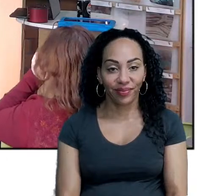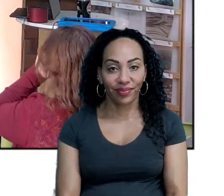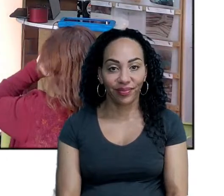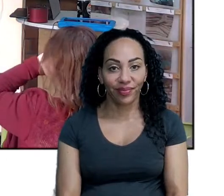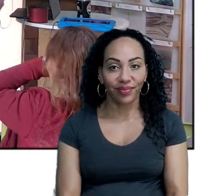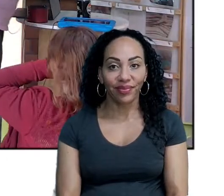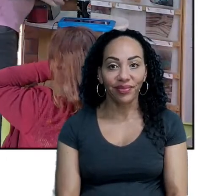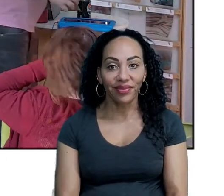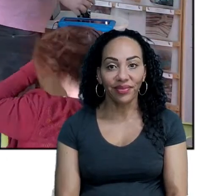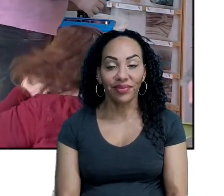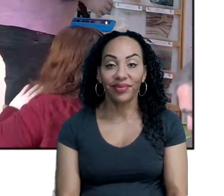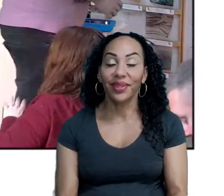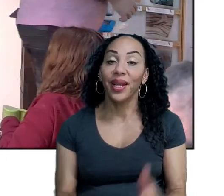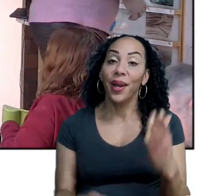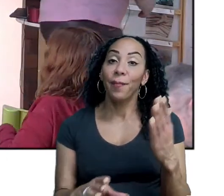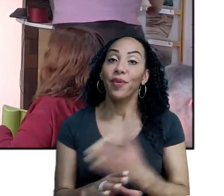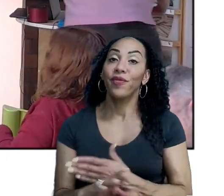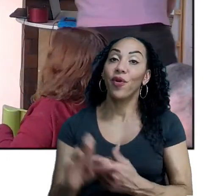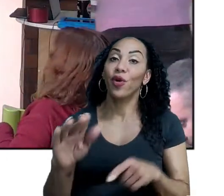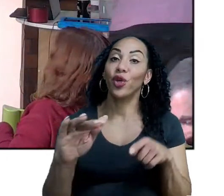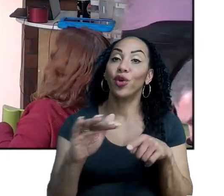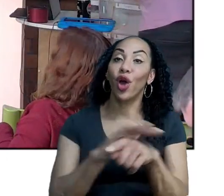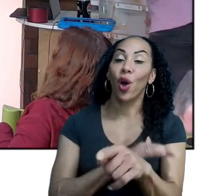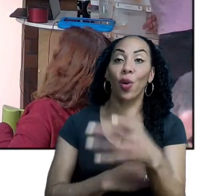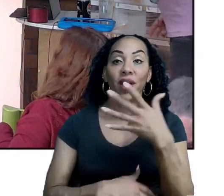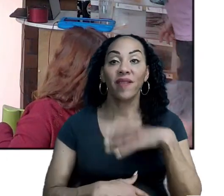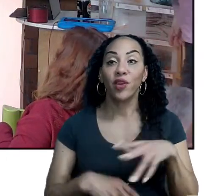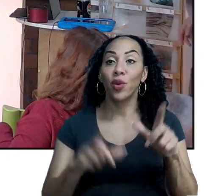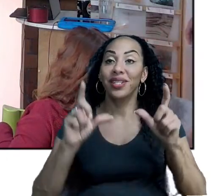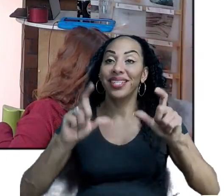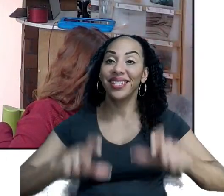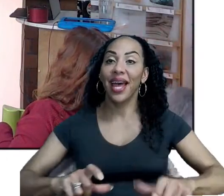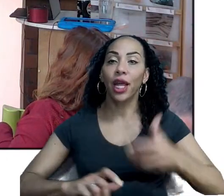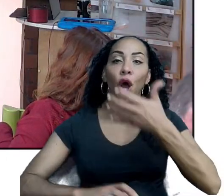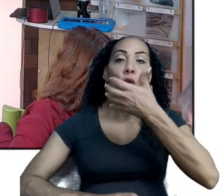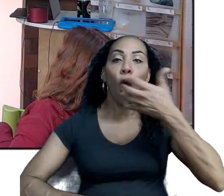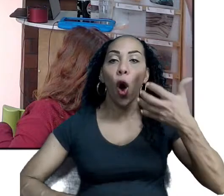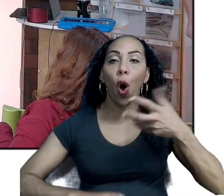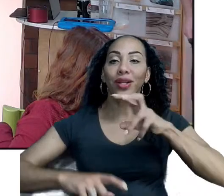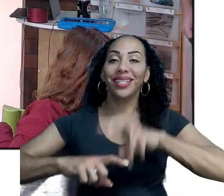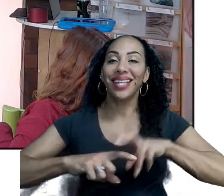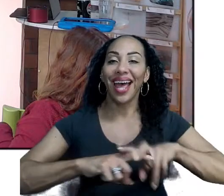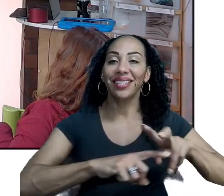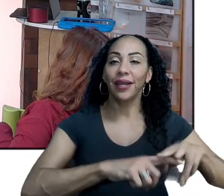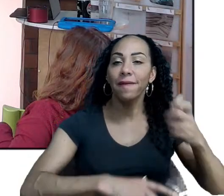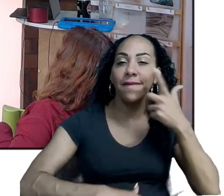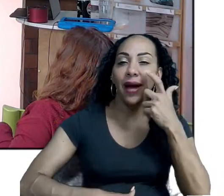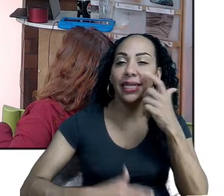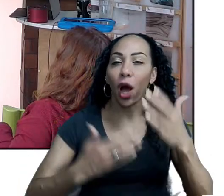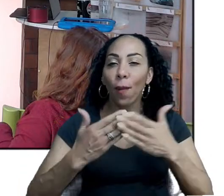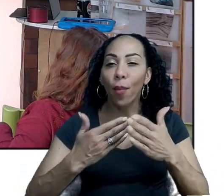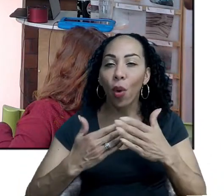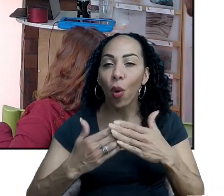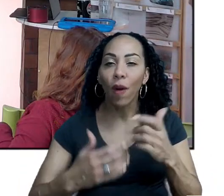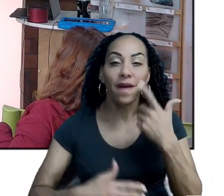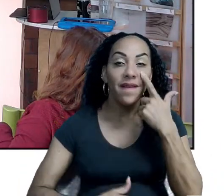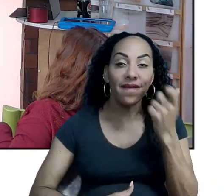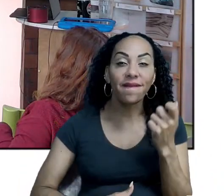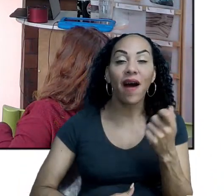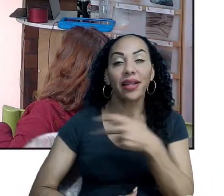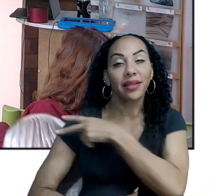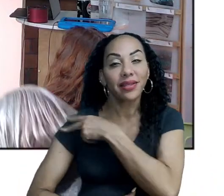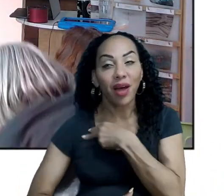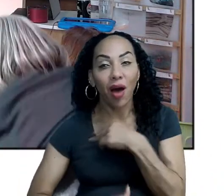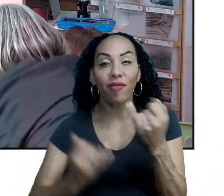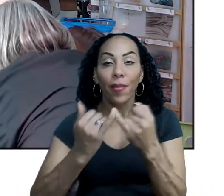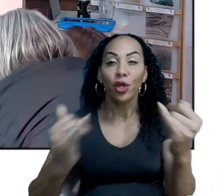All right, before you go, if you want to stick around and hot desk with us today or find out more about what we do, then please come find one of the studio team. We'll be happy to help. Studio